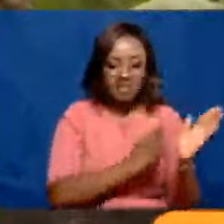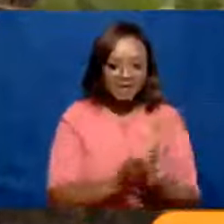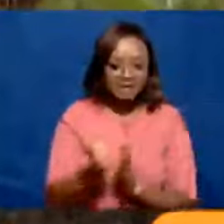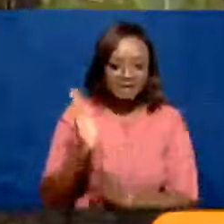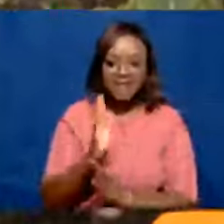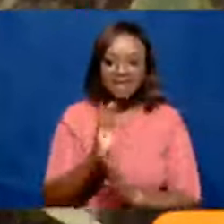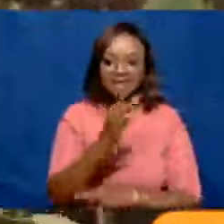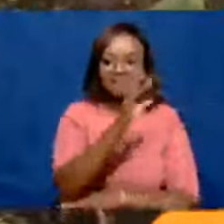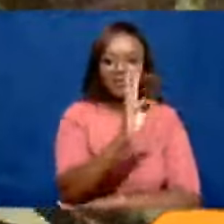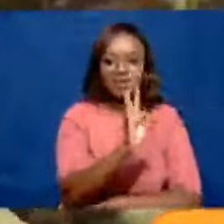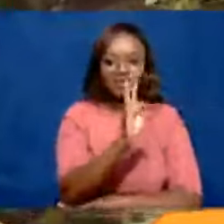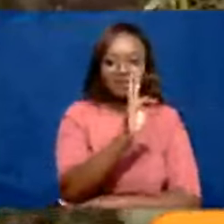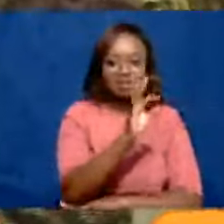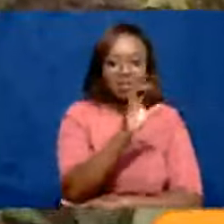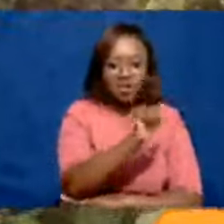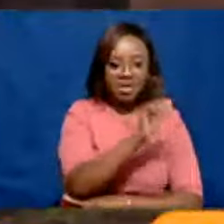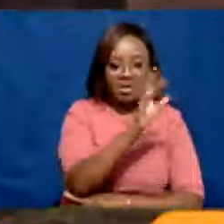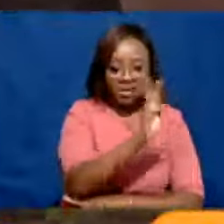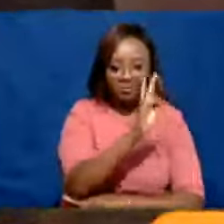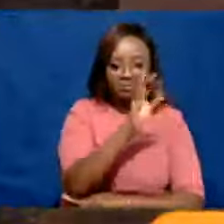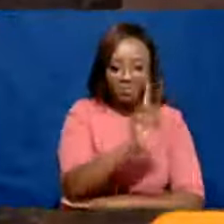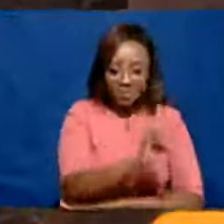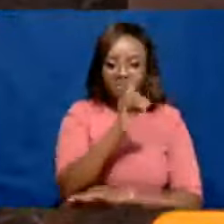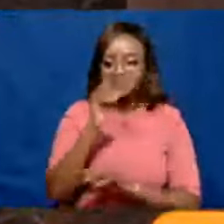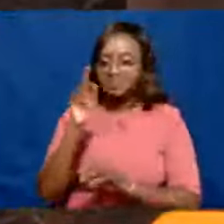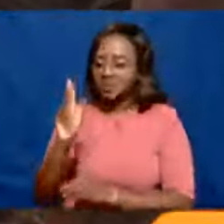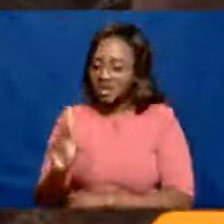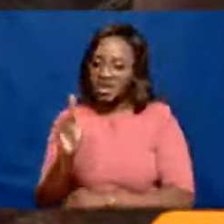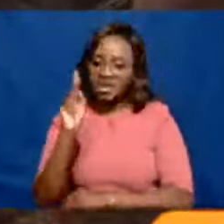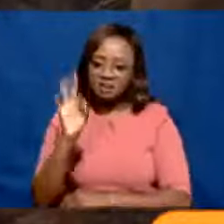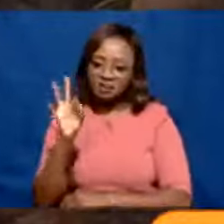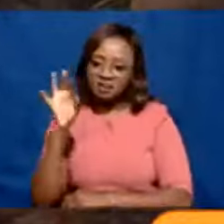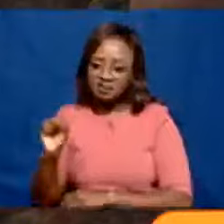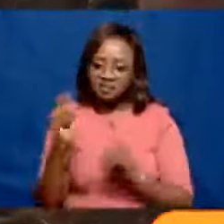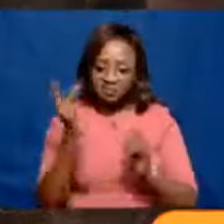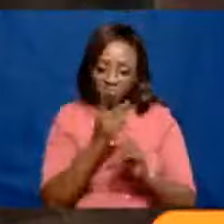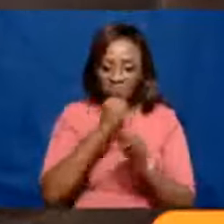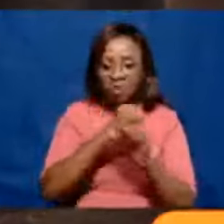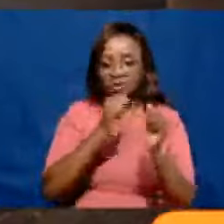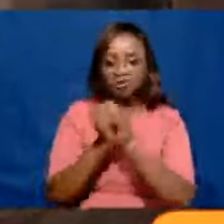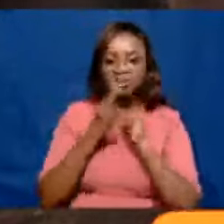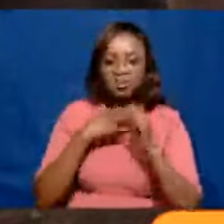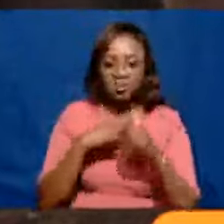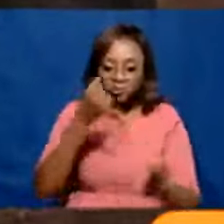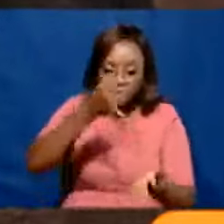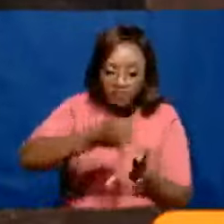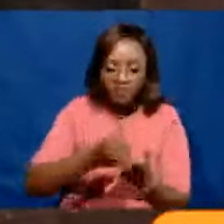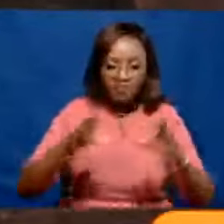and AFD seeks to promote conservation of Dundori Forest through community